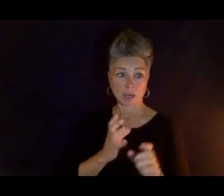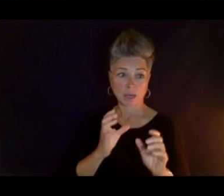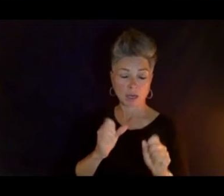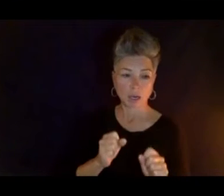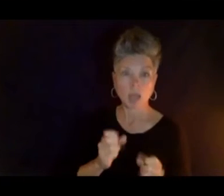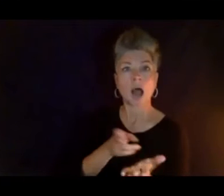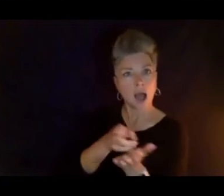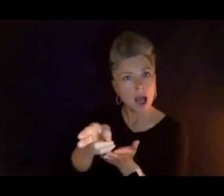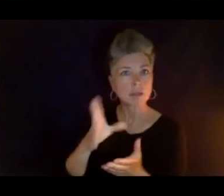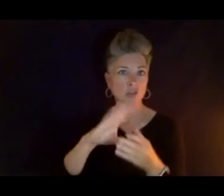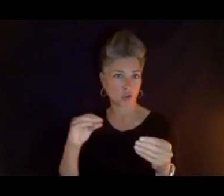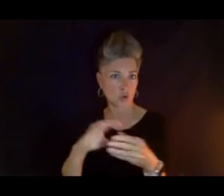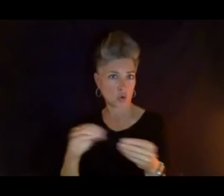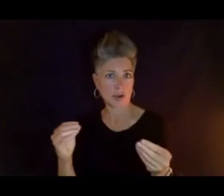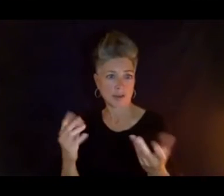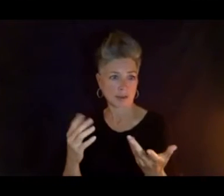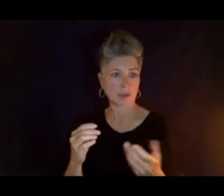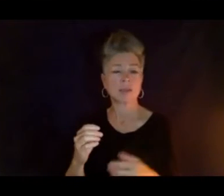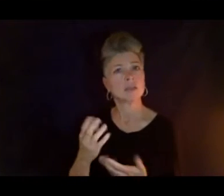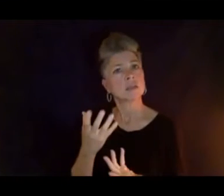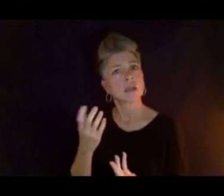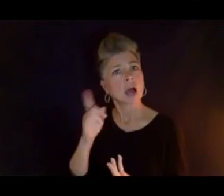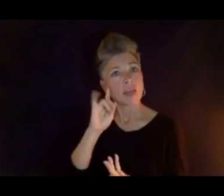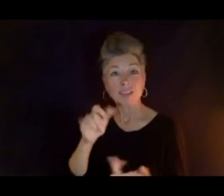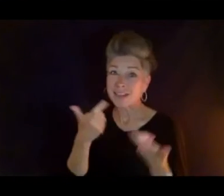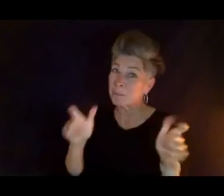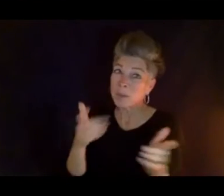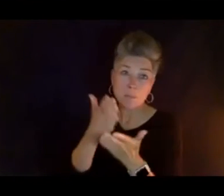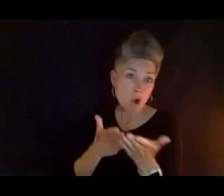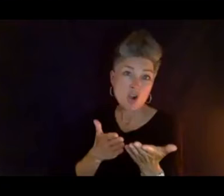So that's great. And I feel like that's a big part of it. But also,